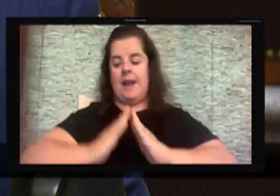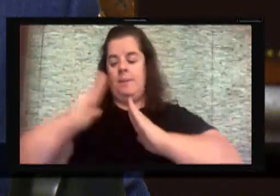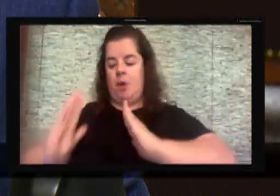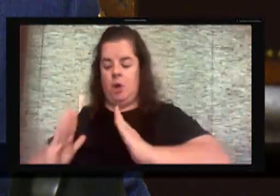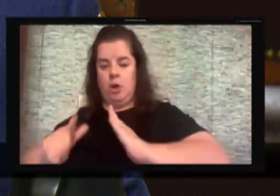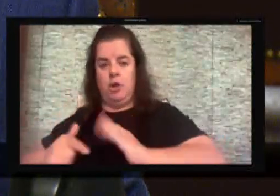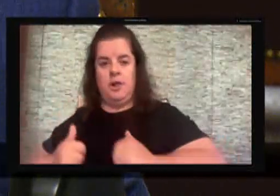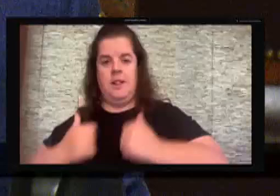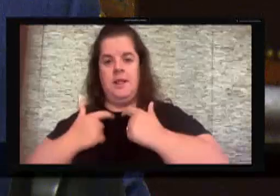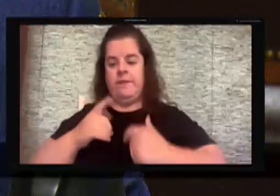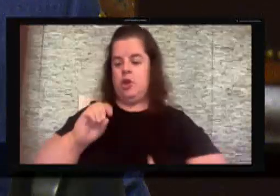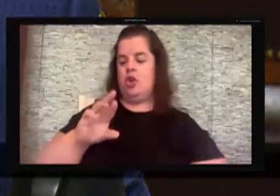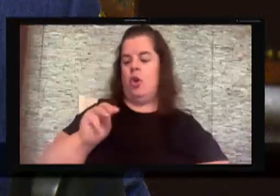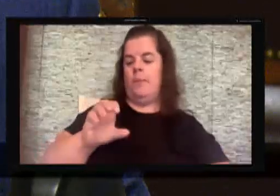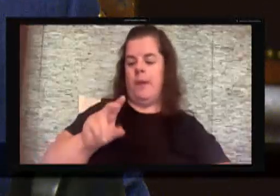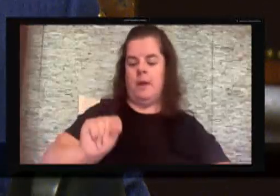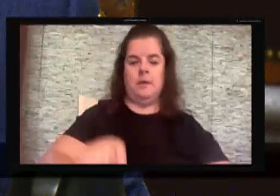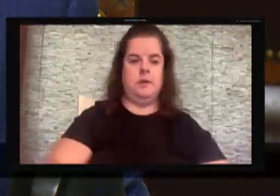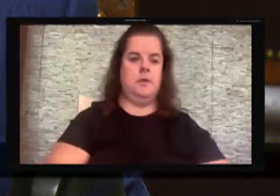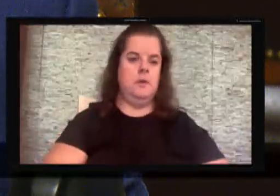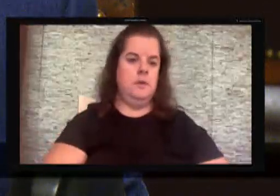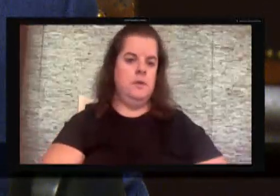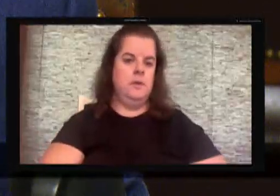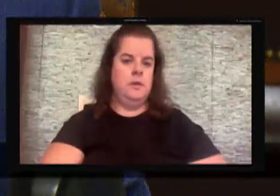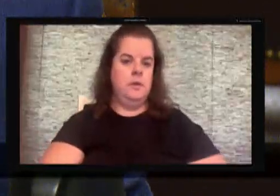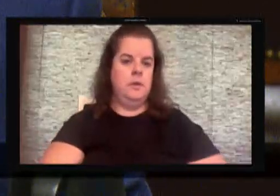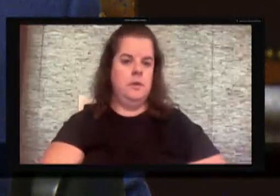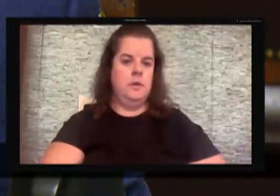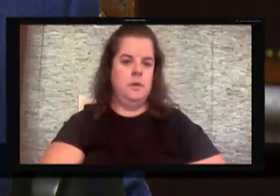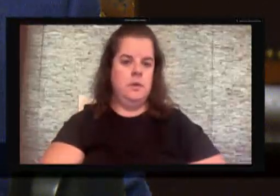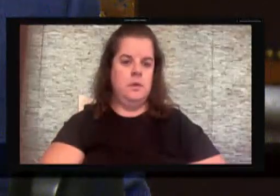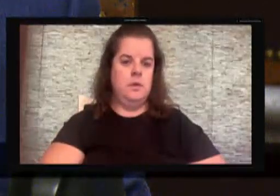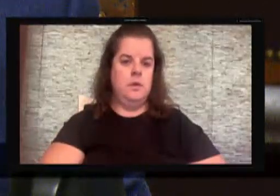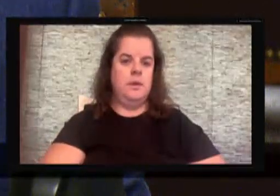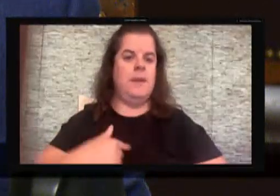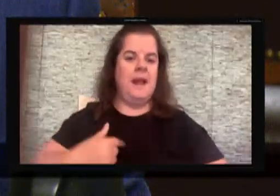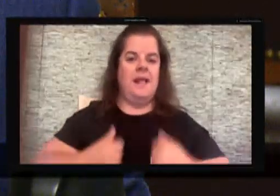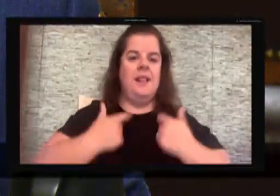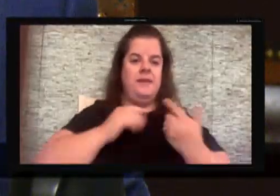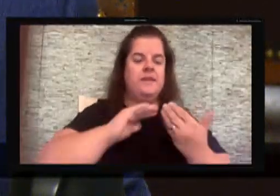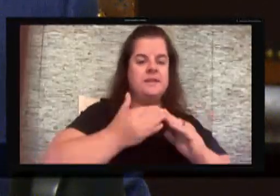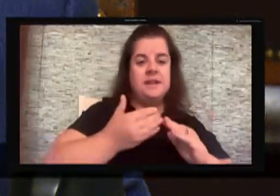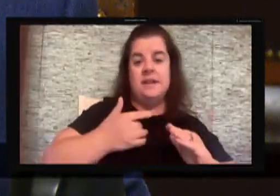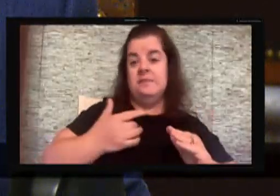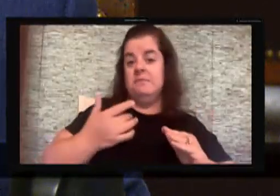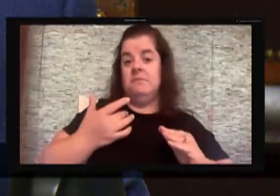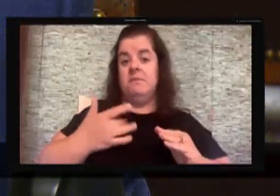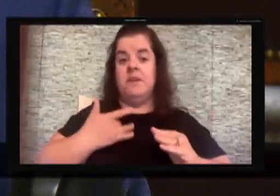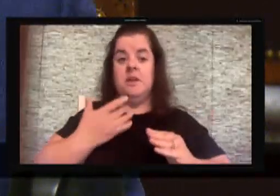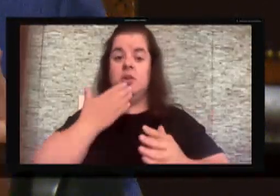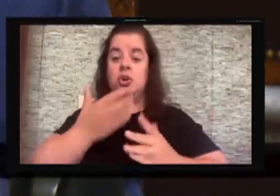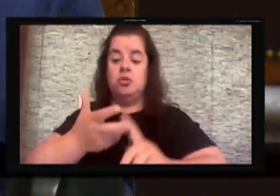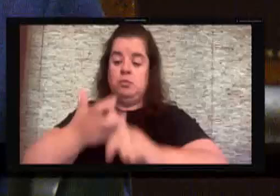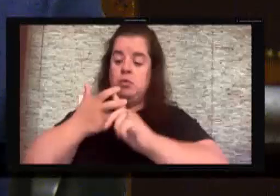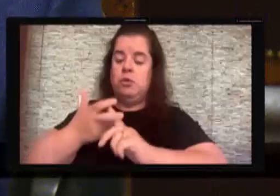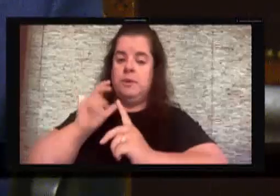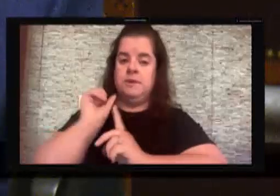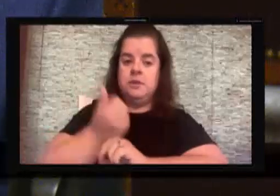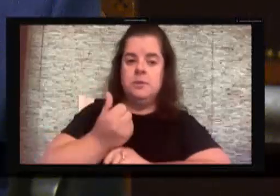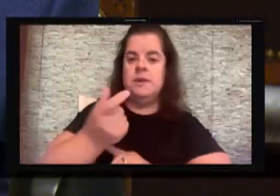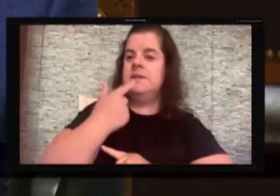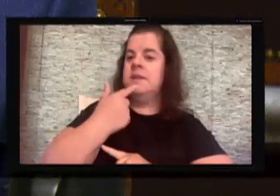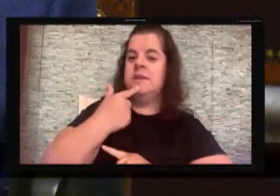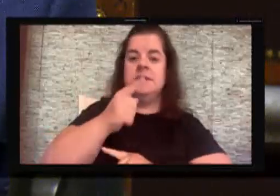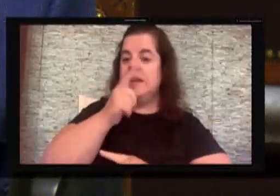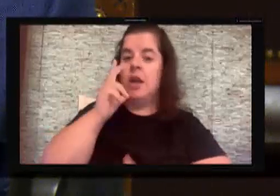Dormont, and you know, I of course live in the city, which I found a good recruitment tactic. He said, you know, he didn't call me